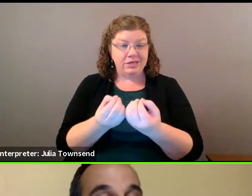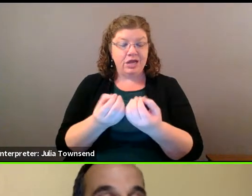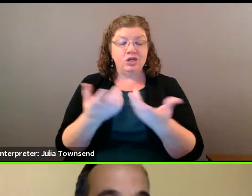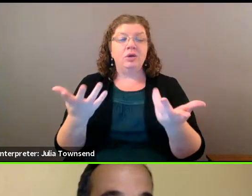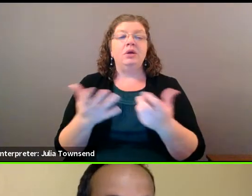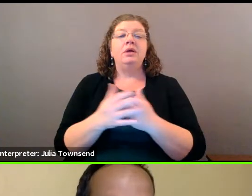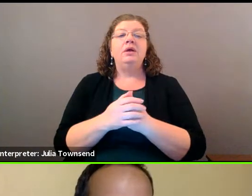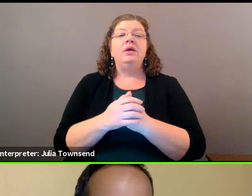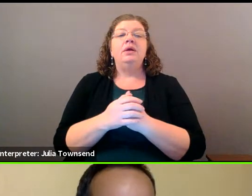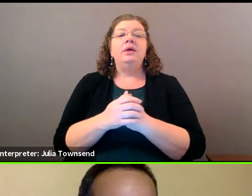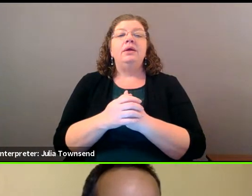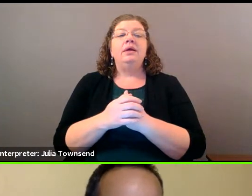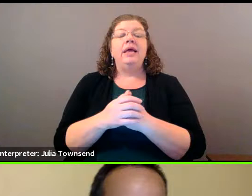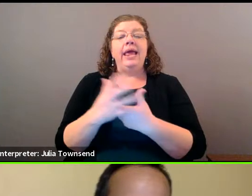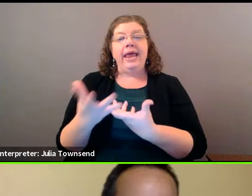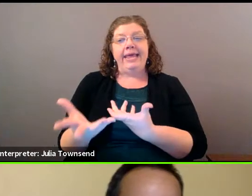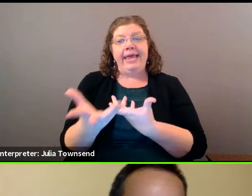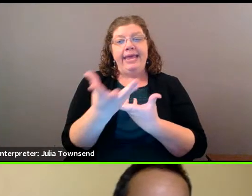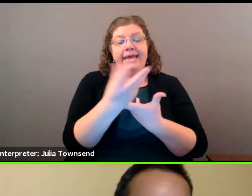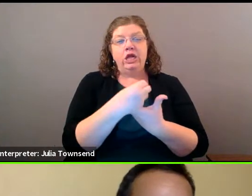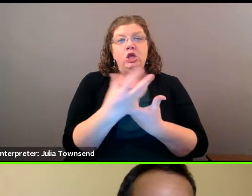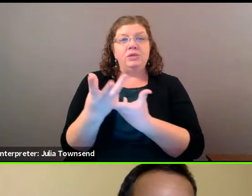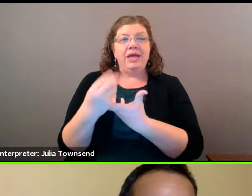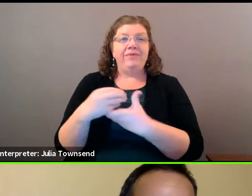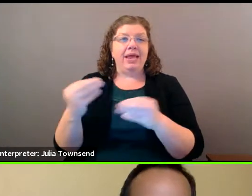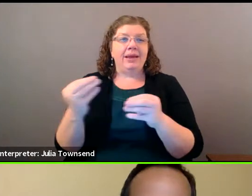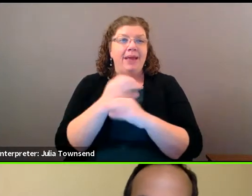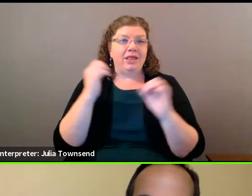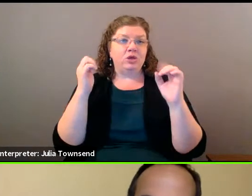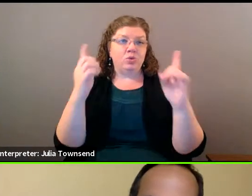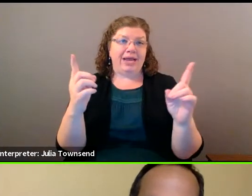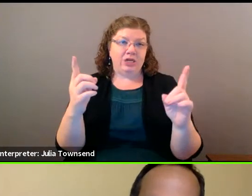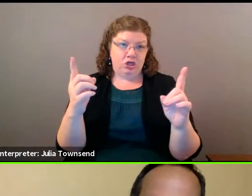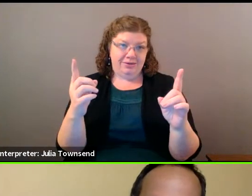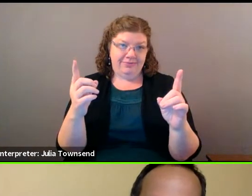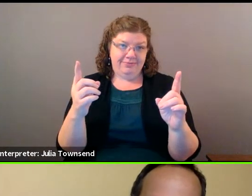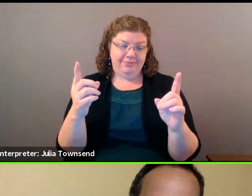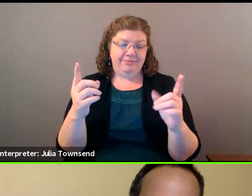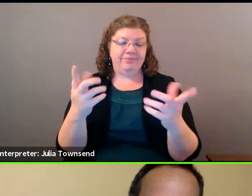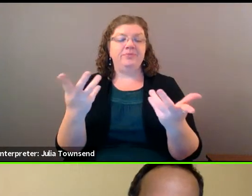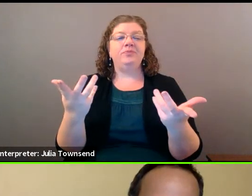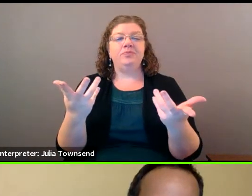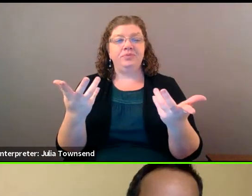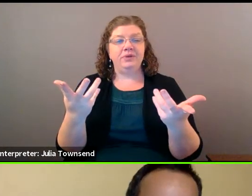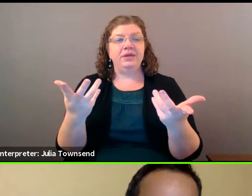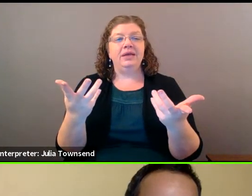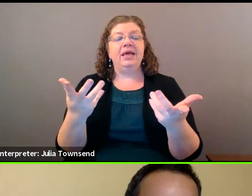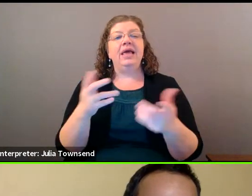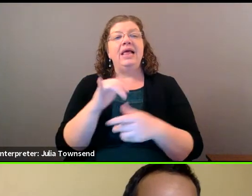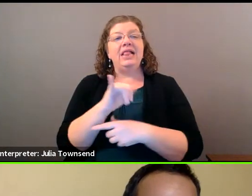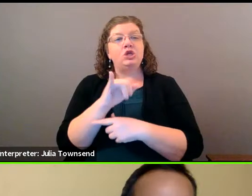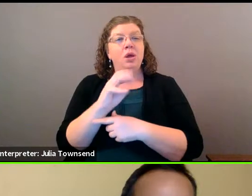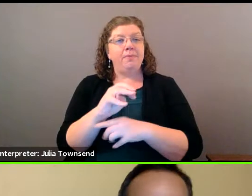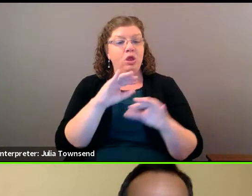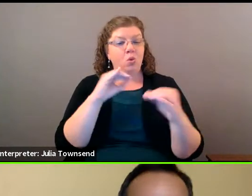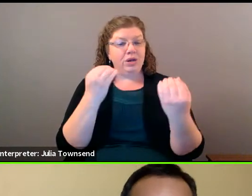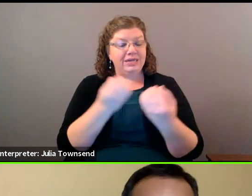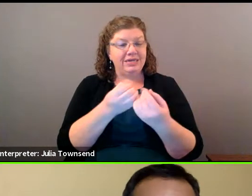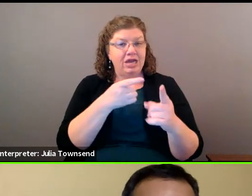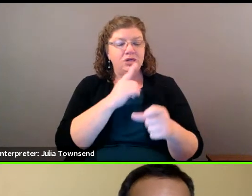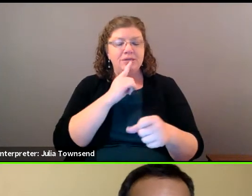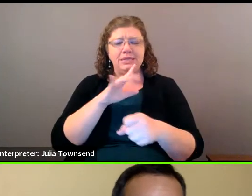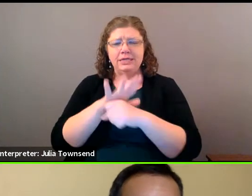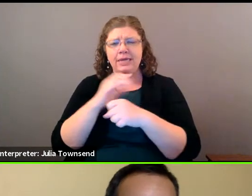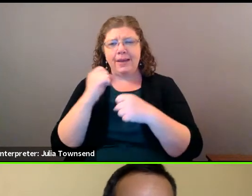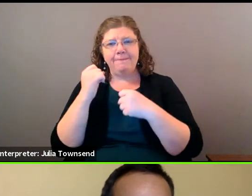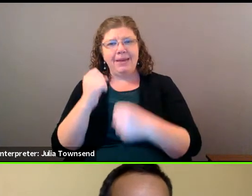the inclusivity in math education. The Illustrative Math organization is committed to